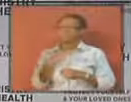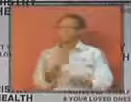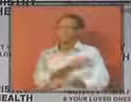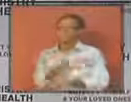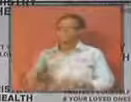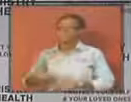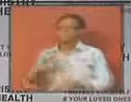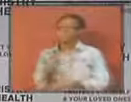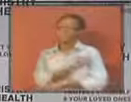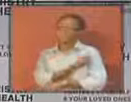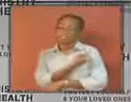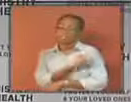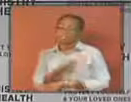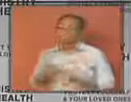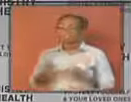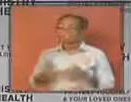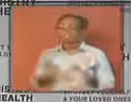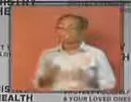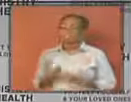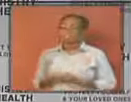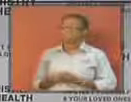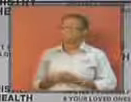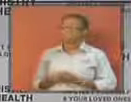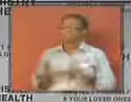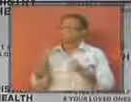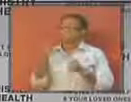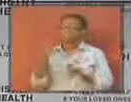from CNC3.